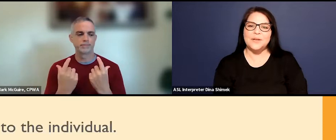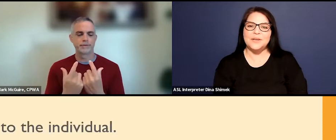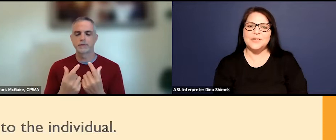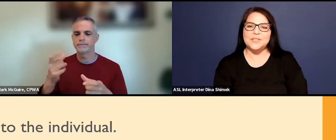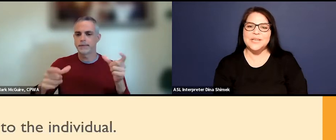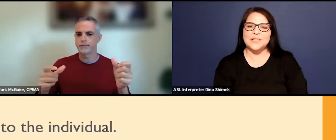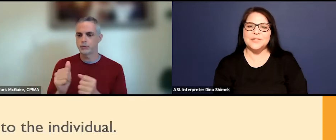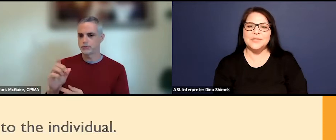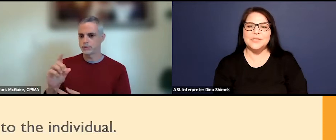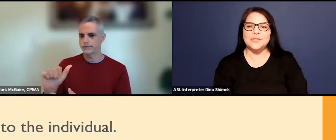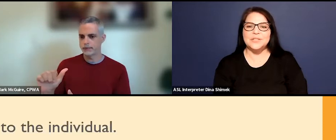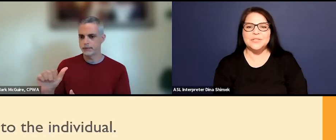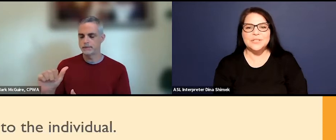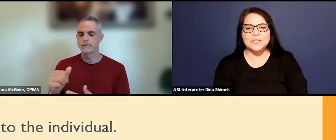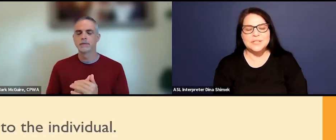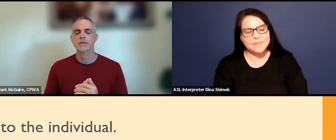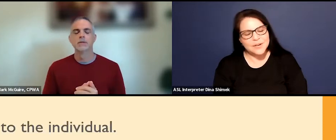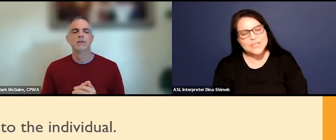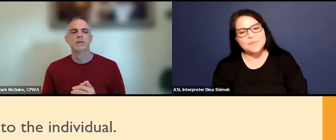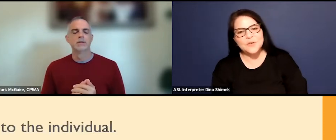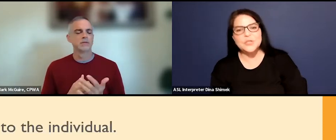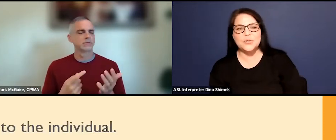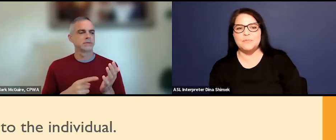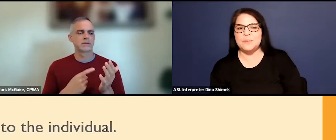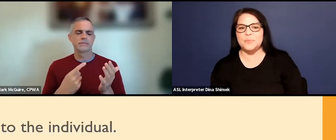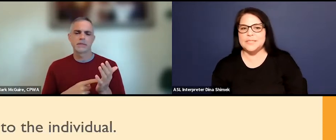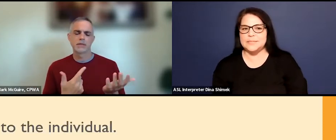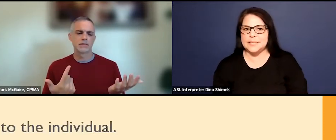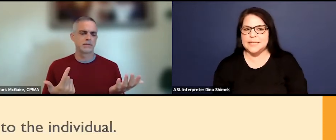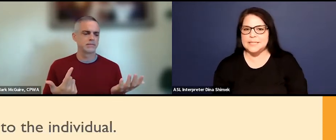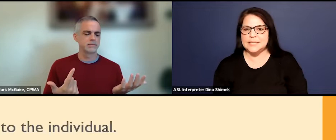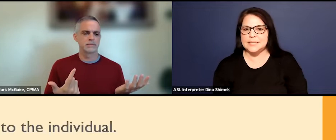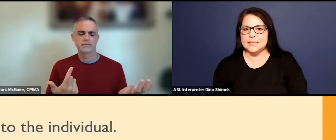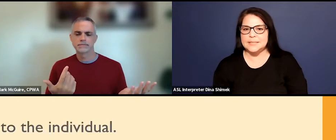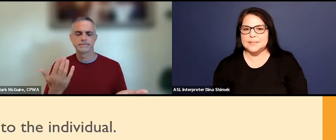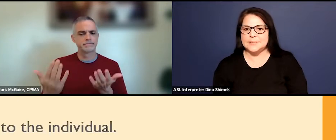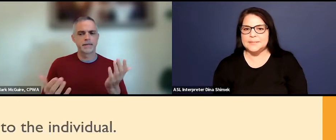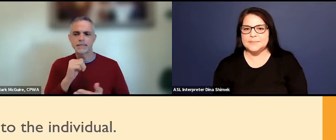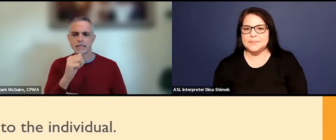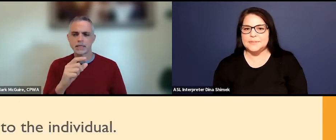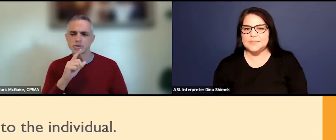Now I want you to understand that there's a very diverse group of people with disabilities.